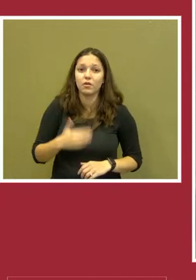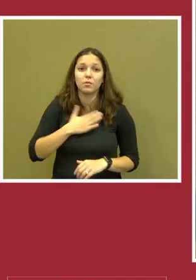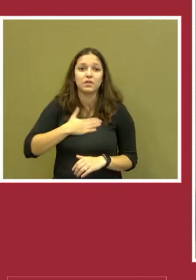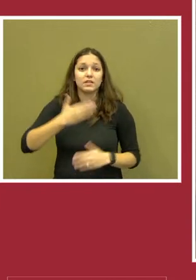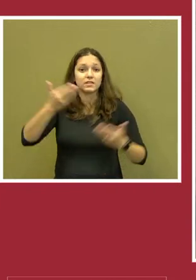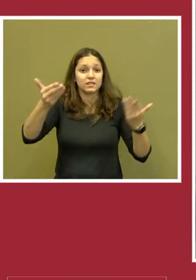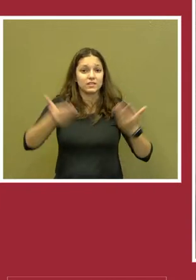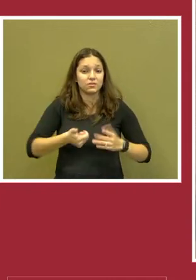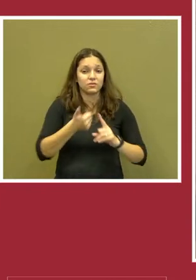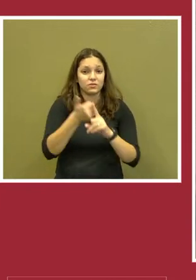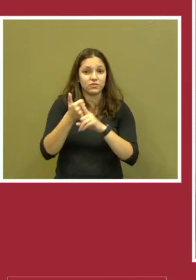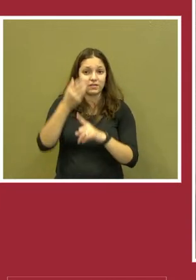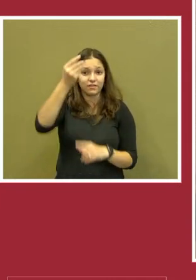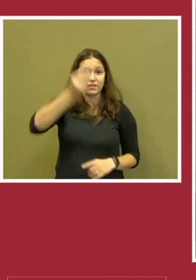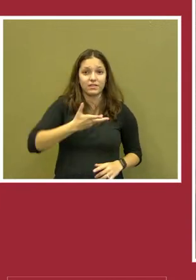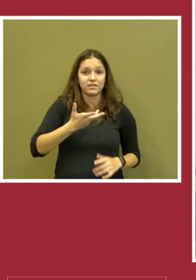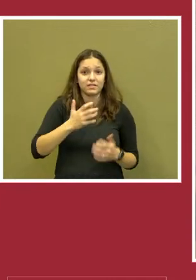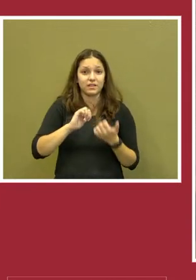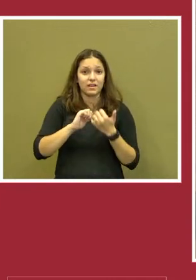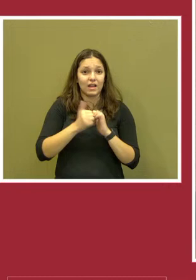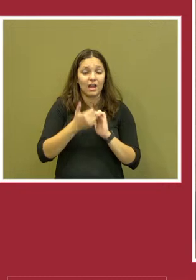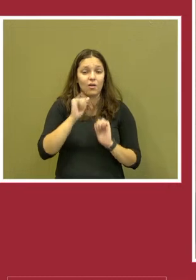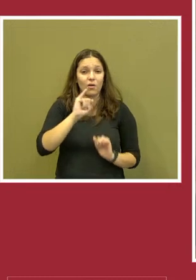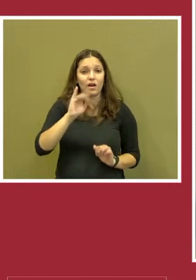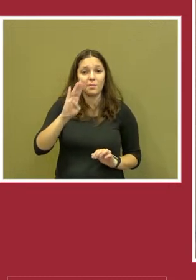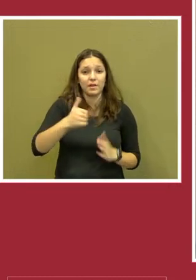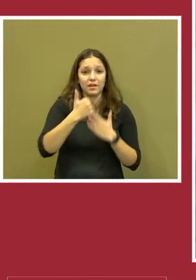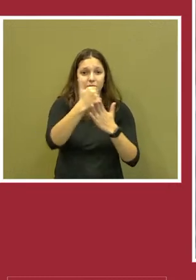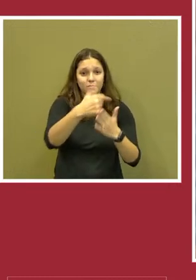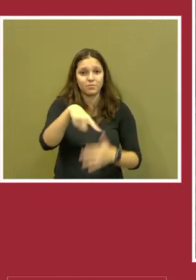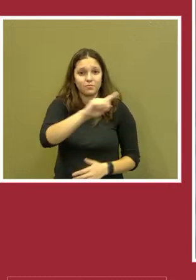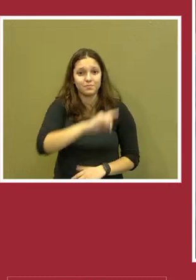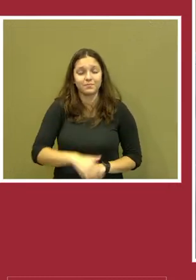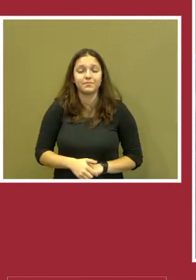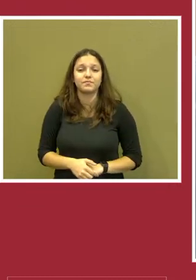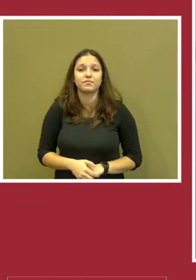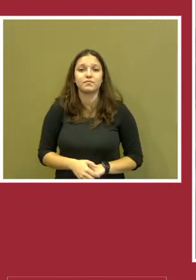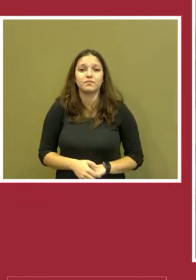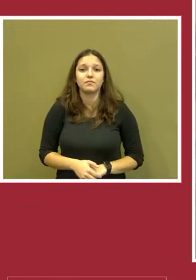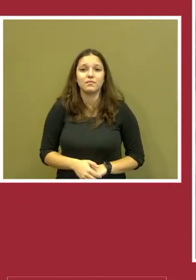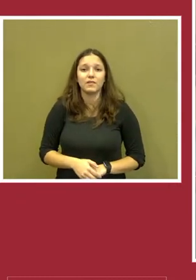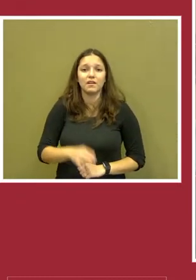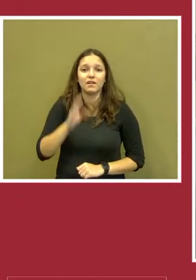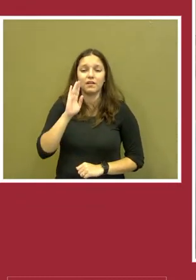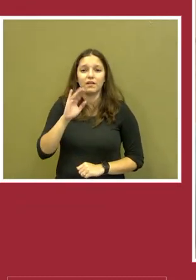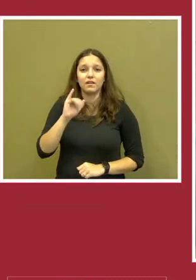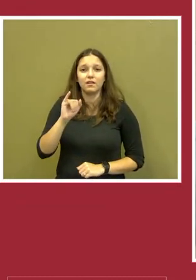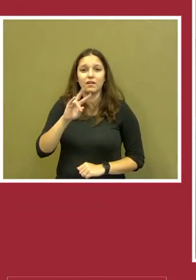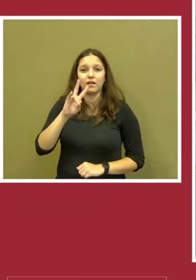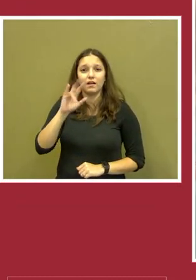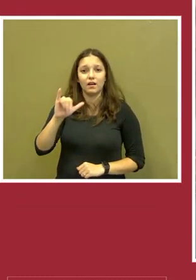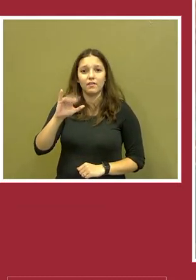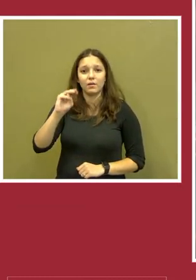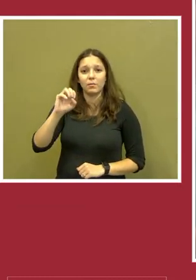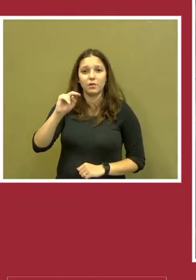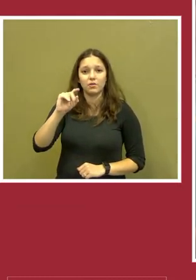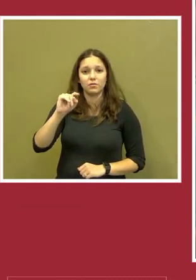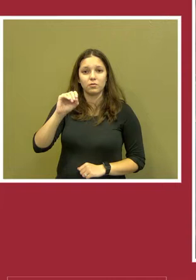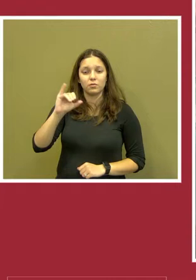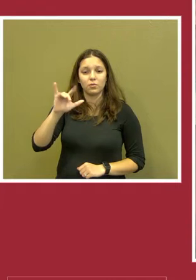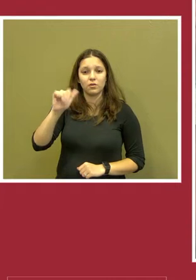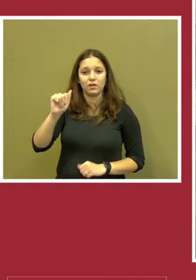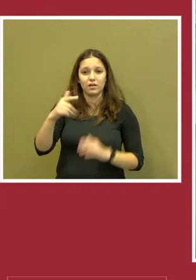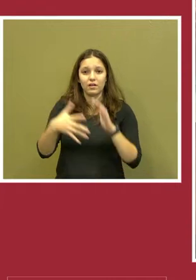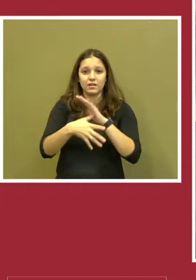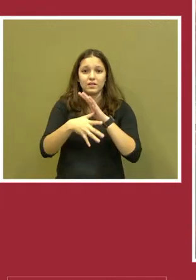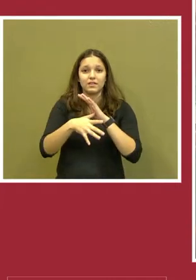yourself and let us know how IB is helping you. Hi, I'm Ivy Montoya. I'm a senior at Ben High. I'm